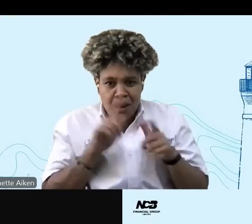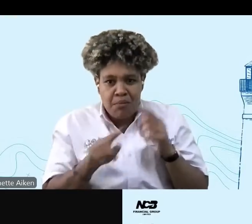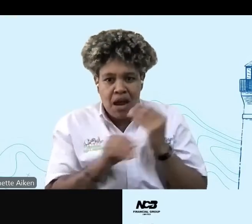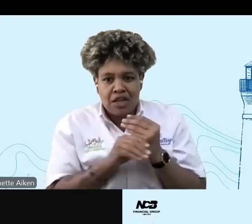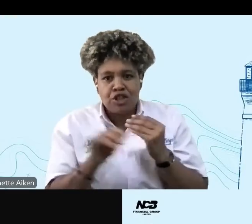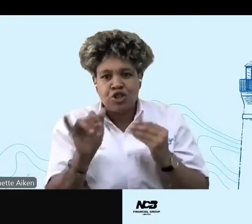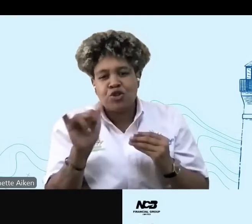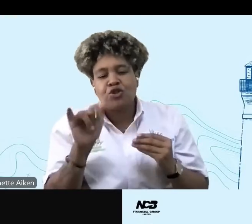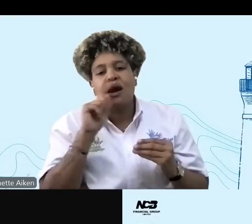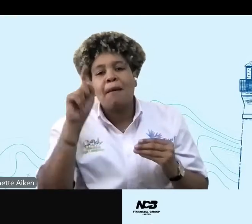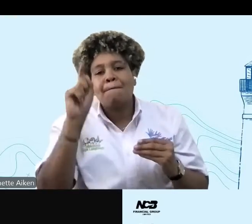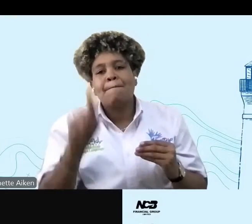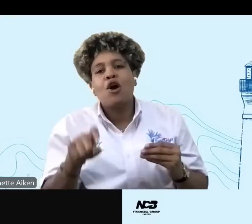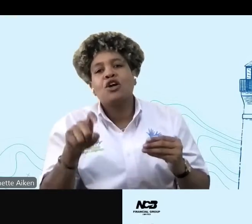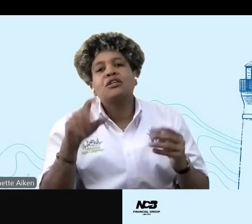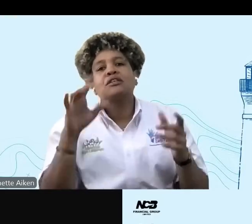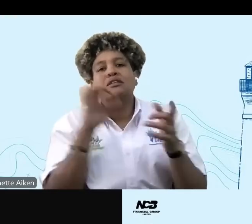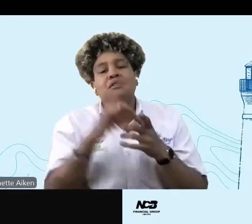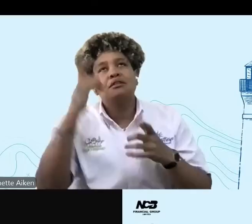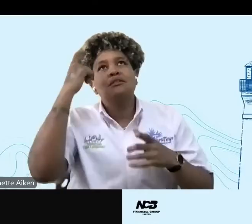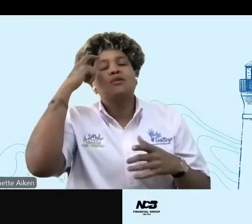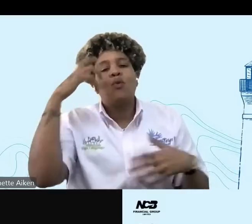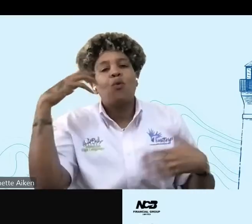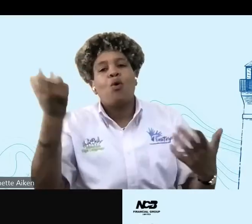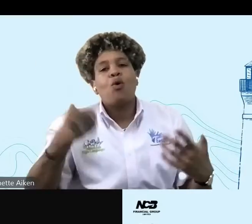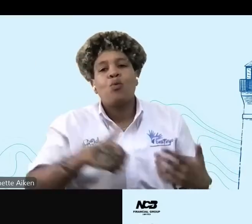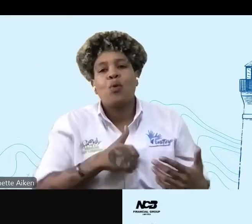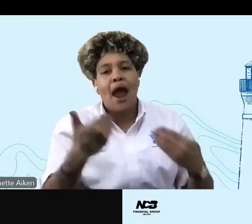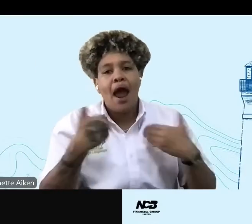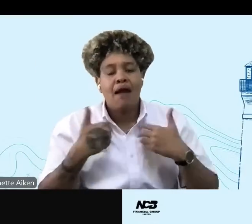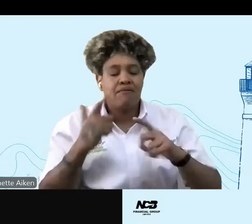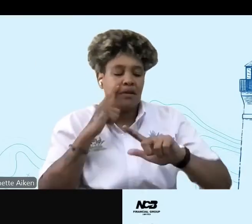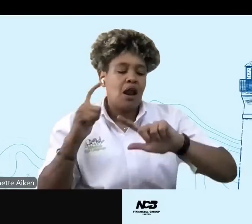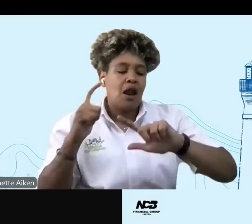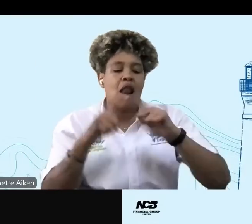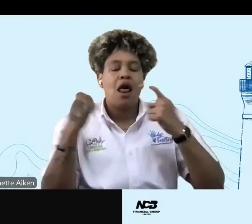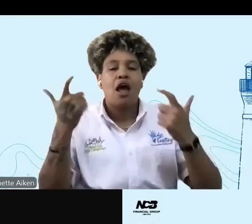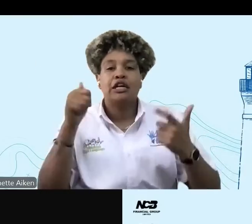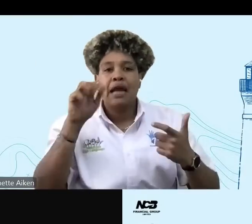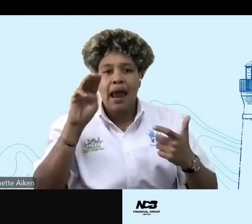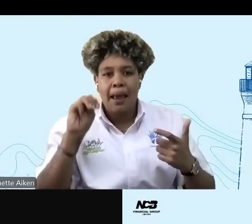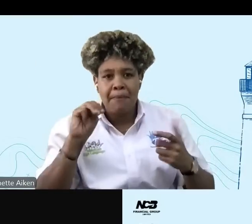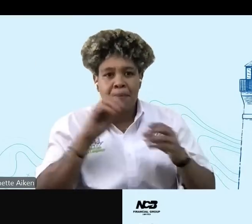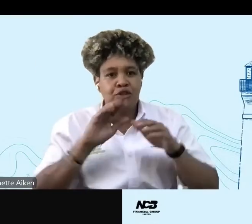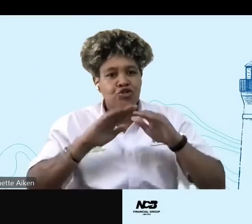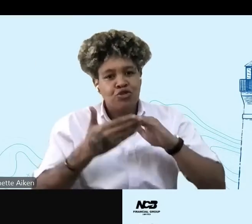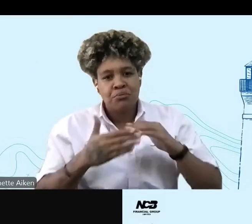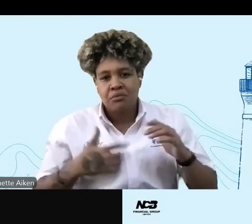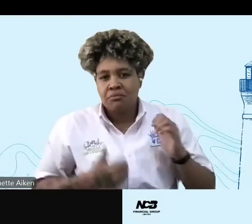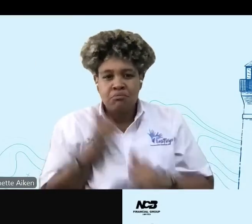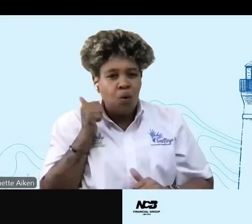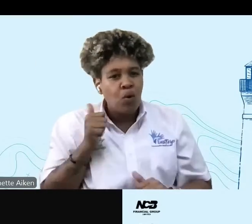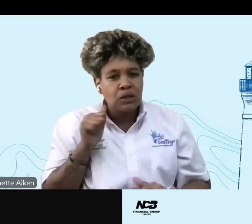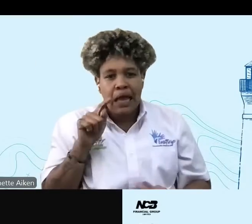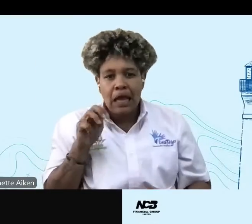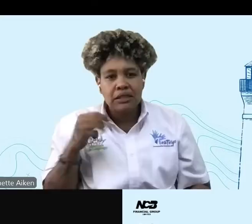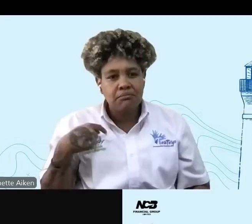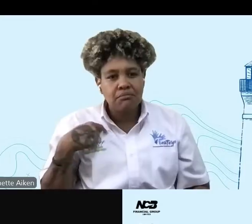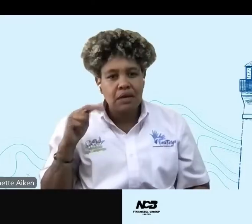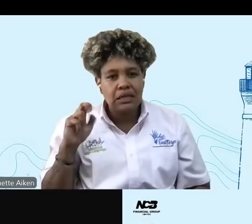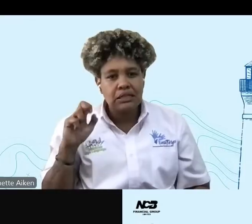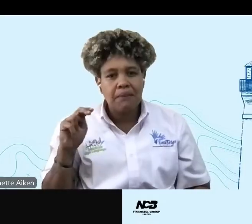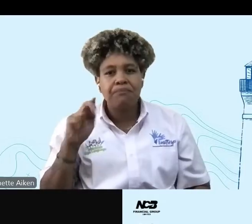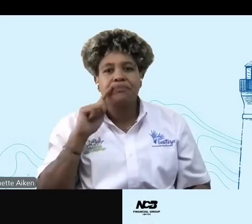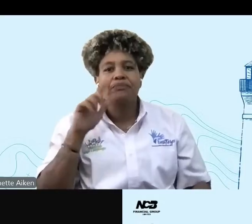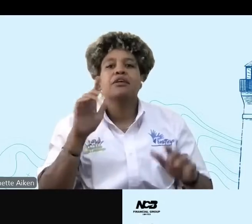of course, it must be borne in mind that we do have the largest ABM fleet in the country, and that has implications for availability